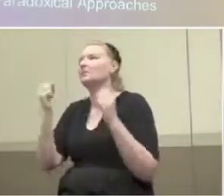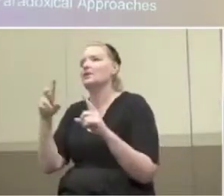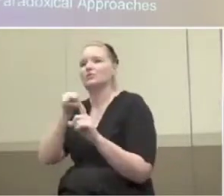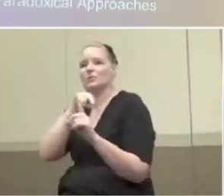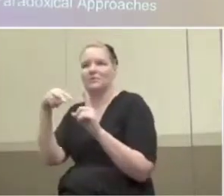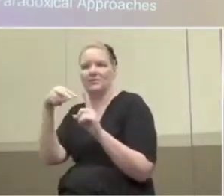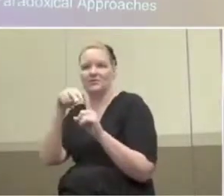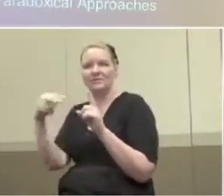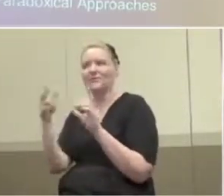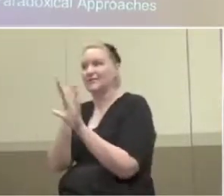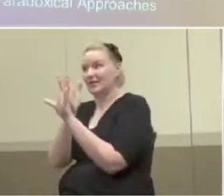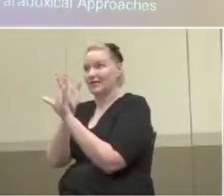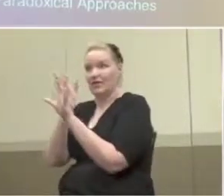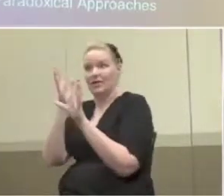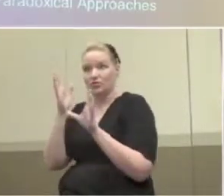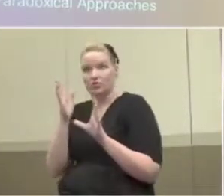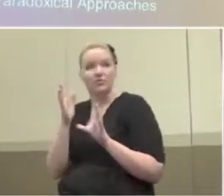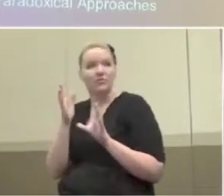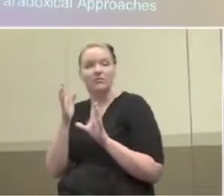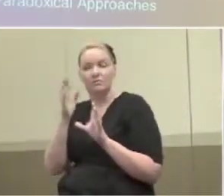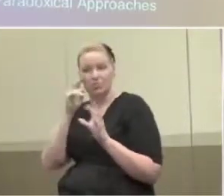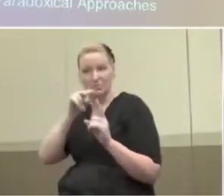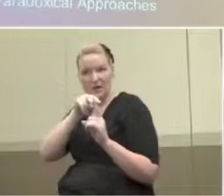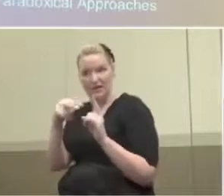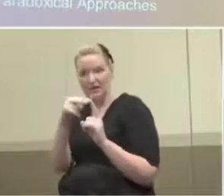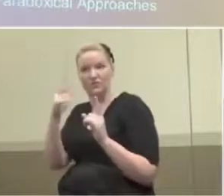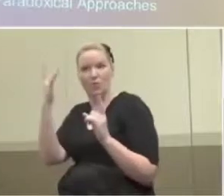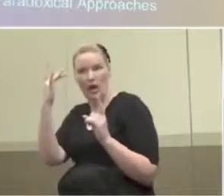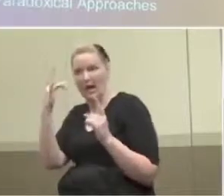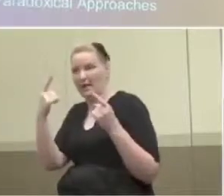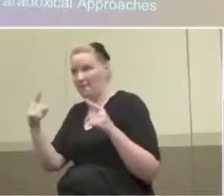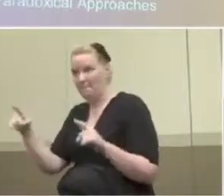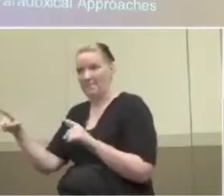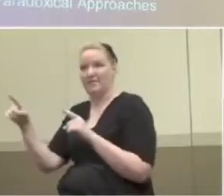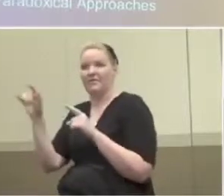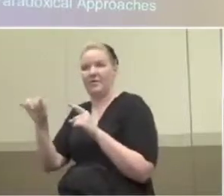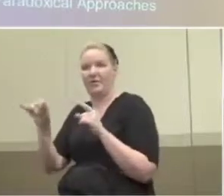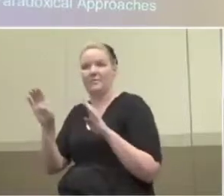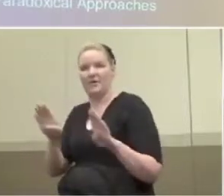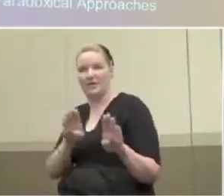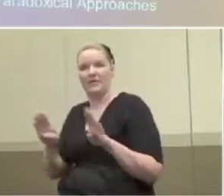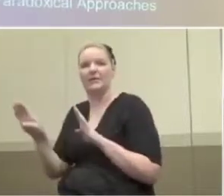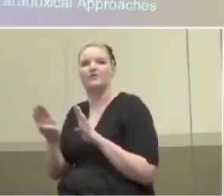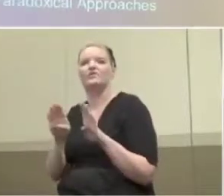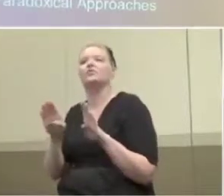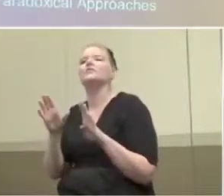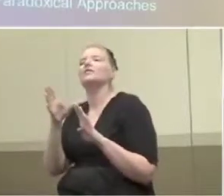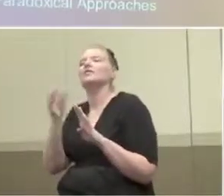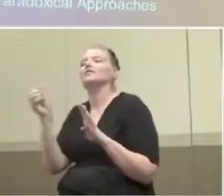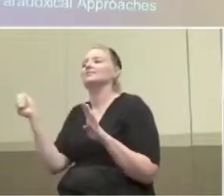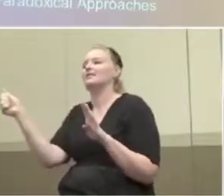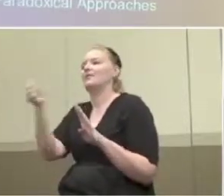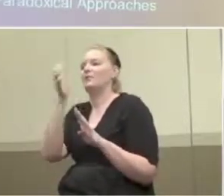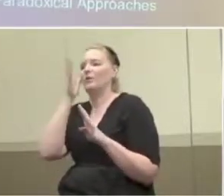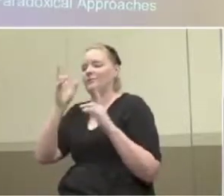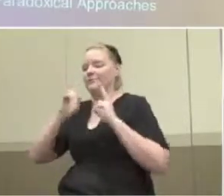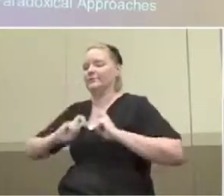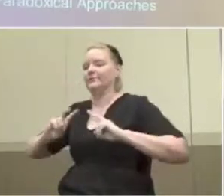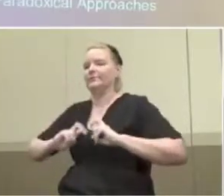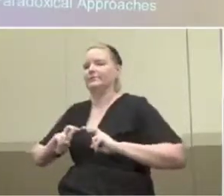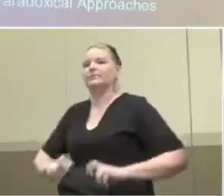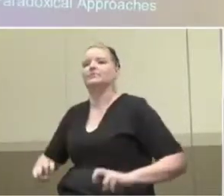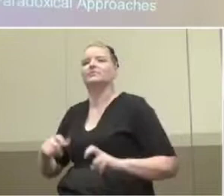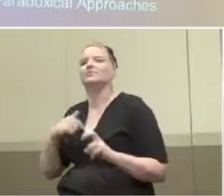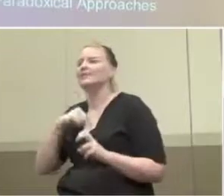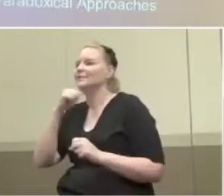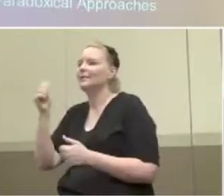a psychological point of view that could be causing these types of behaviors. I'm going to have you guys do a little self-analysis, okay? Unfortunately, I didn't